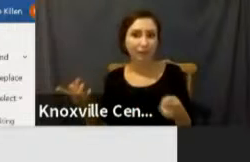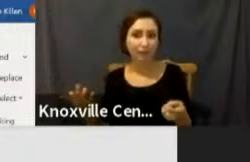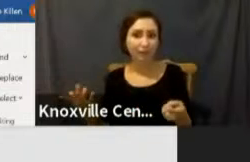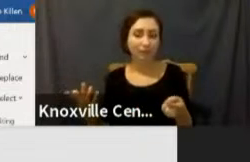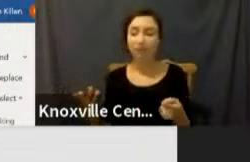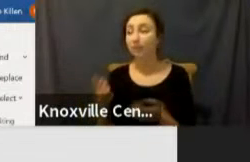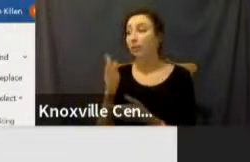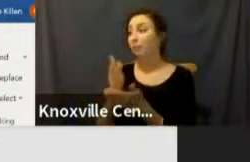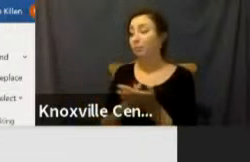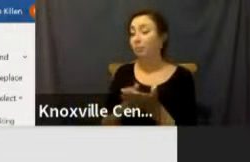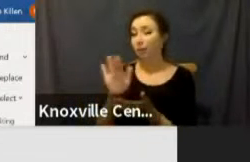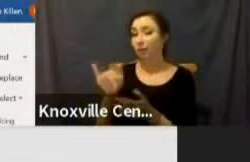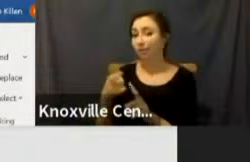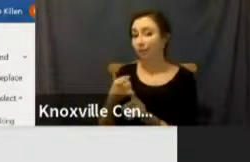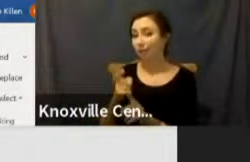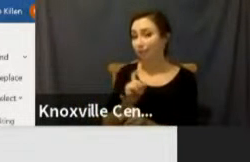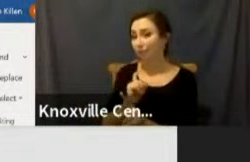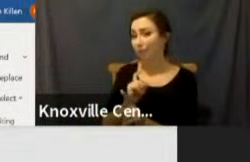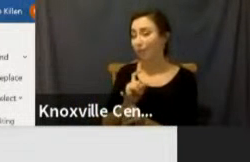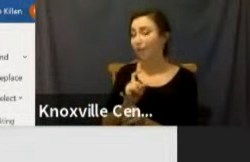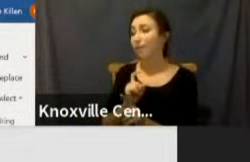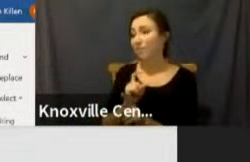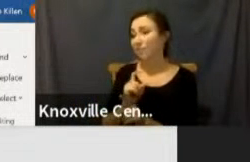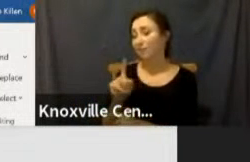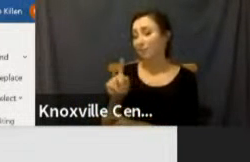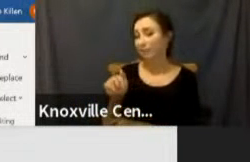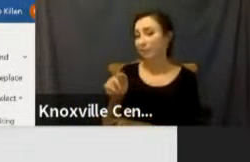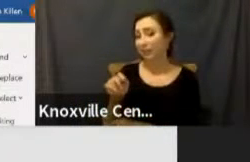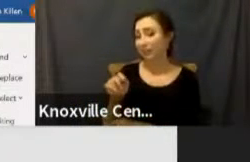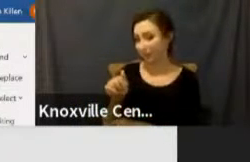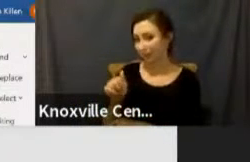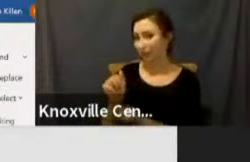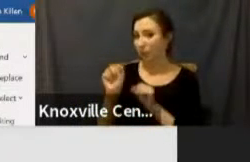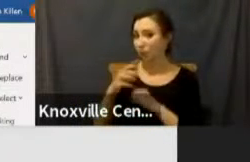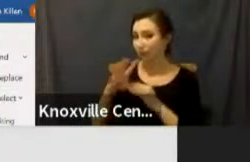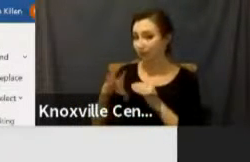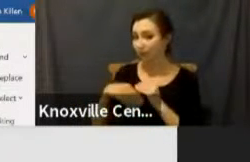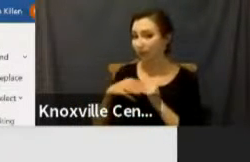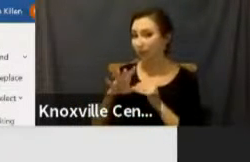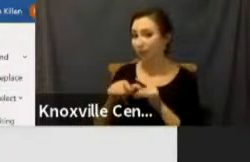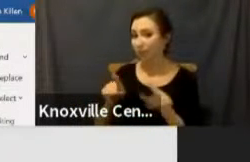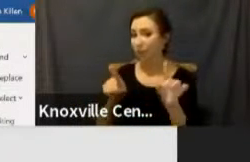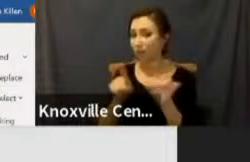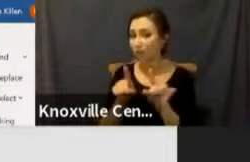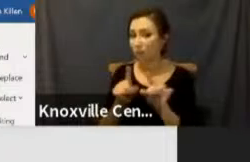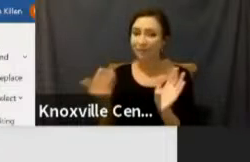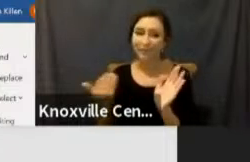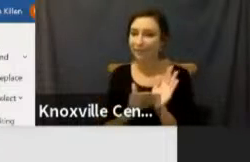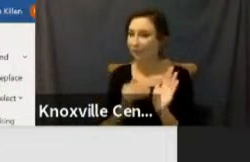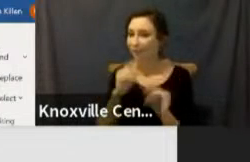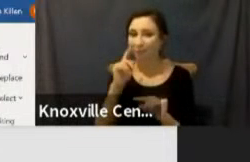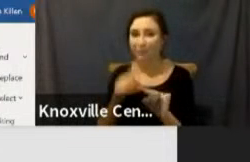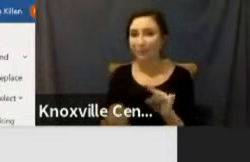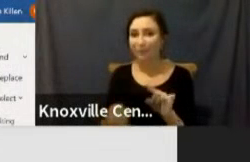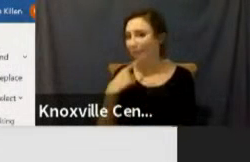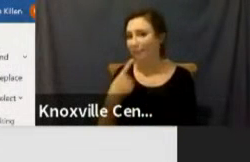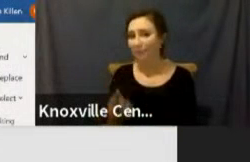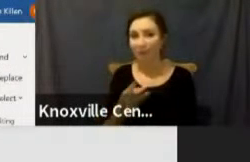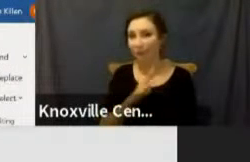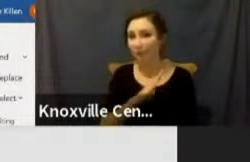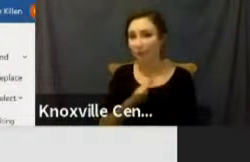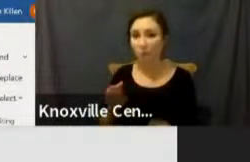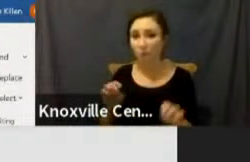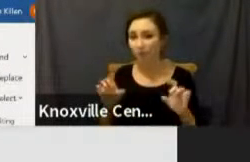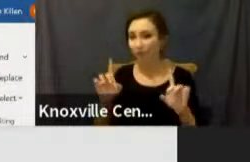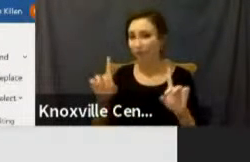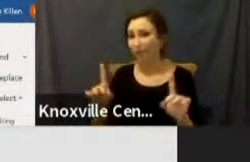Part of that comes from some data. And certainly we can add that in there, but I mean, again, we can't tell the Board of Education what to